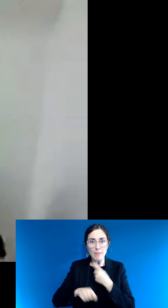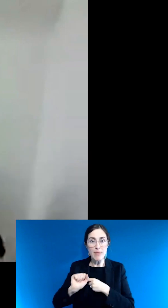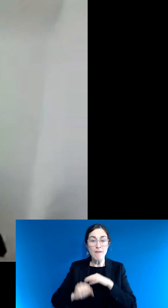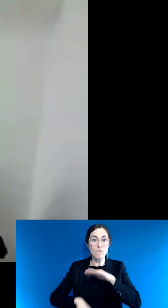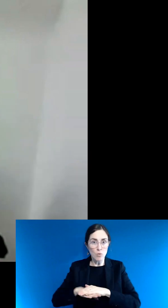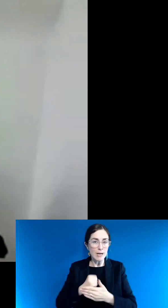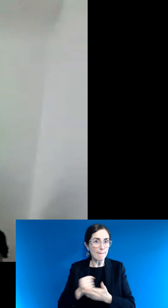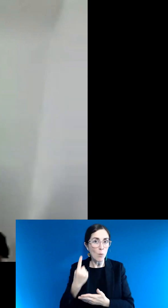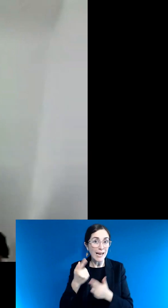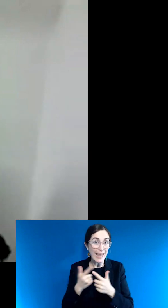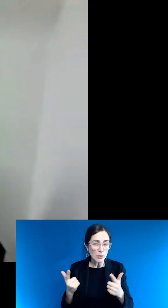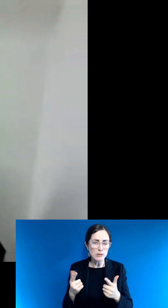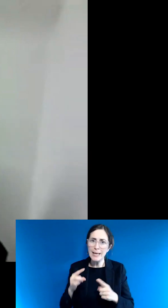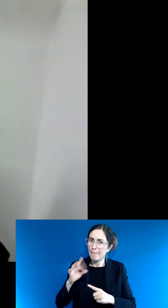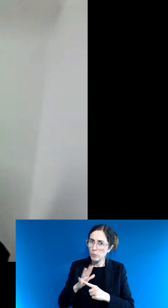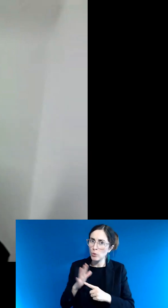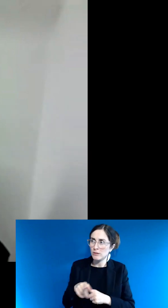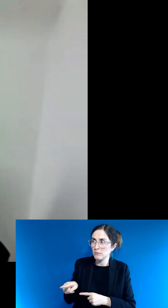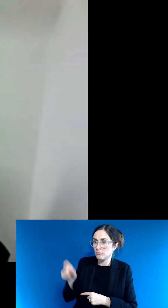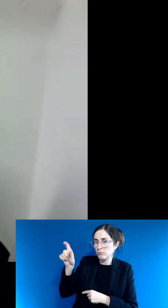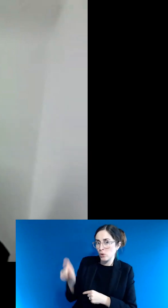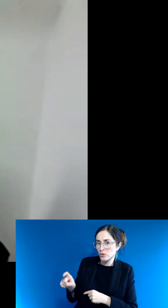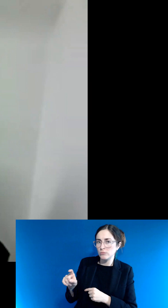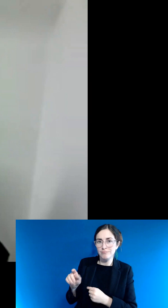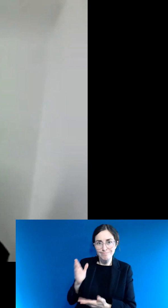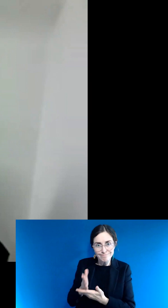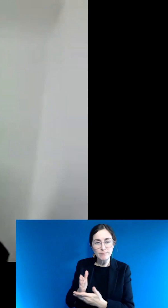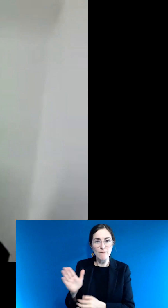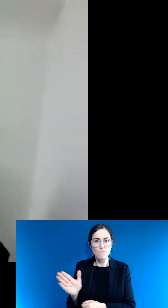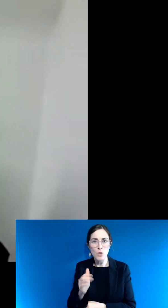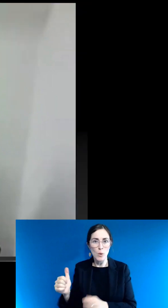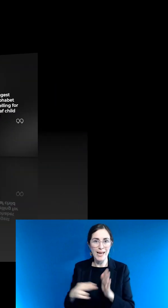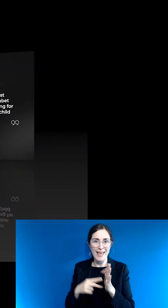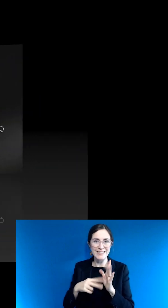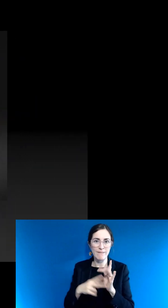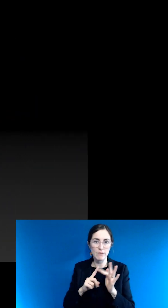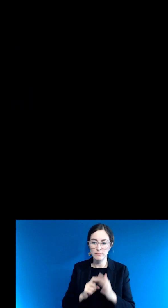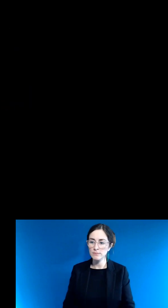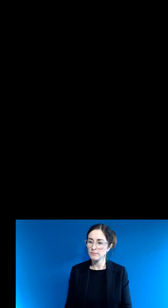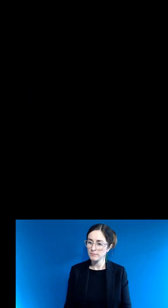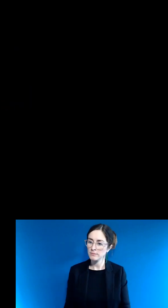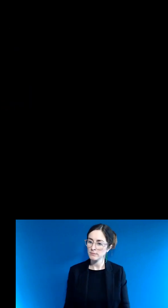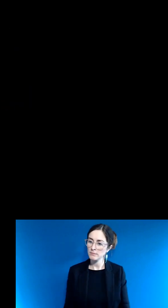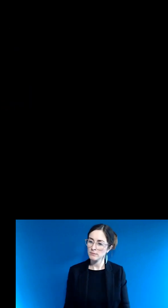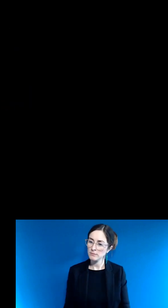be their whole language. You really need to know that you've got a good fluent person.